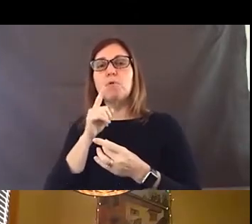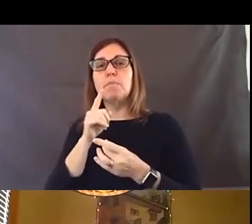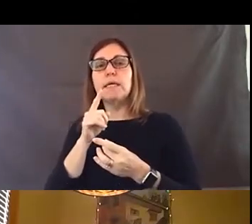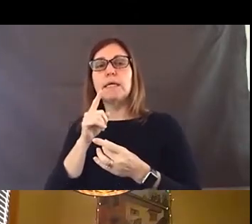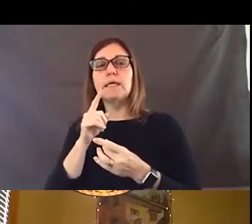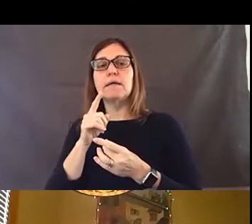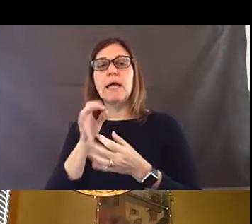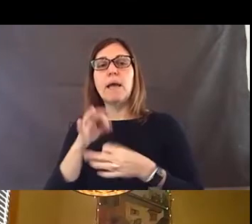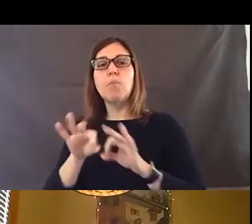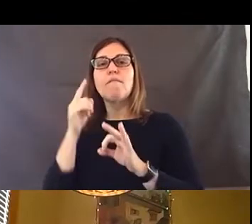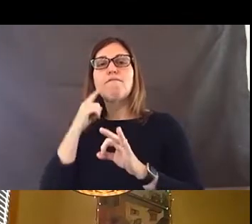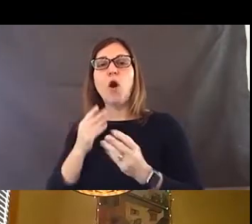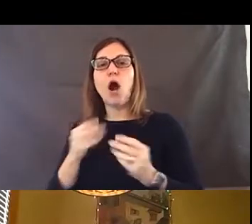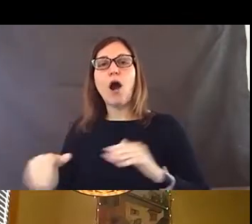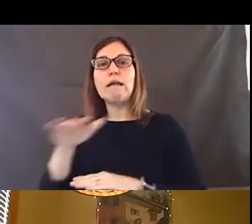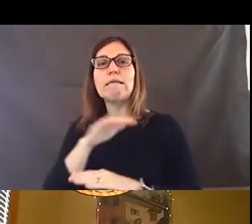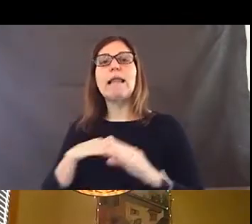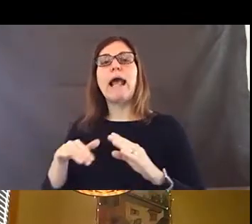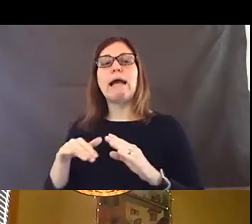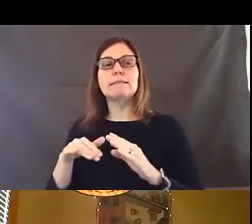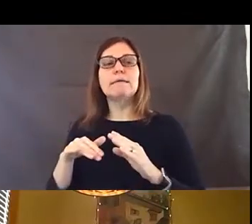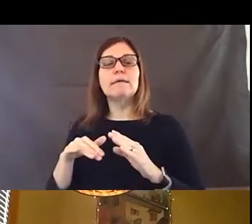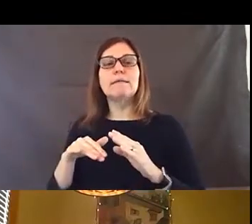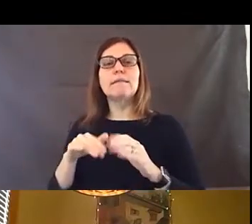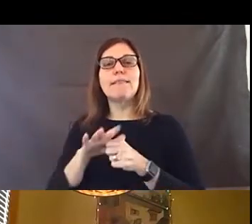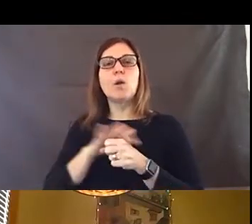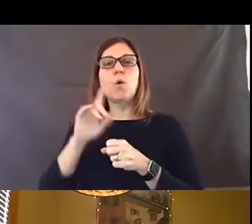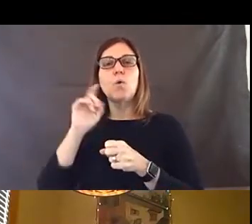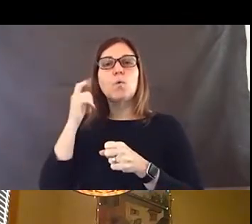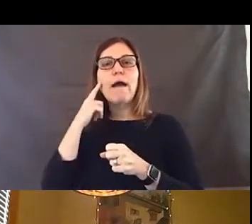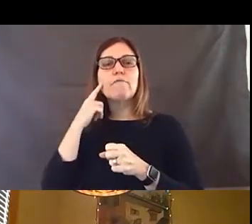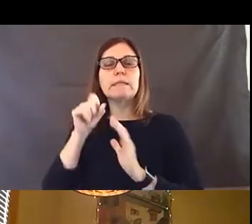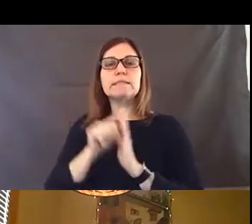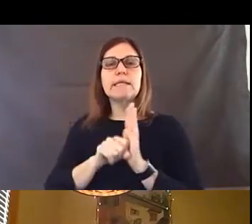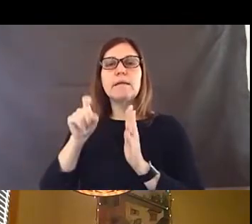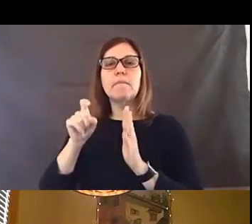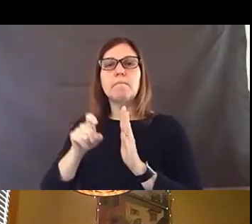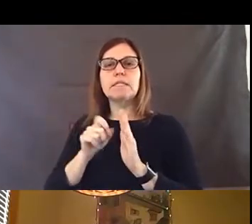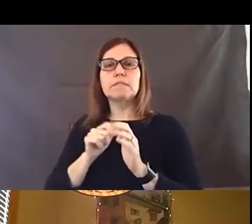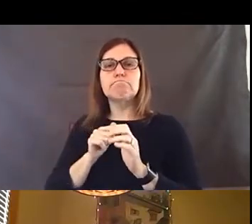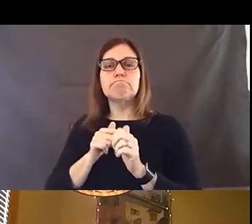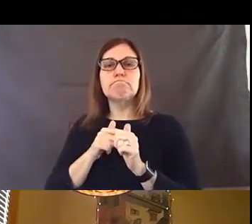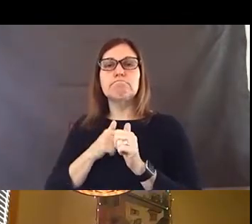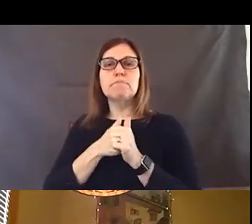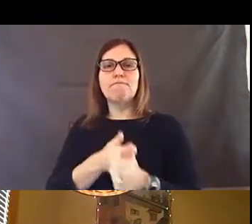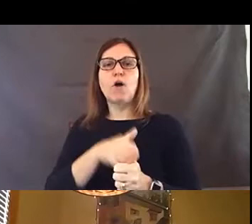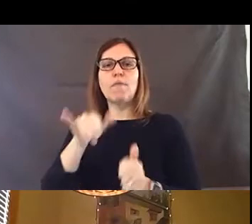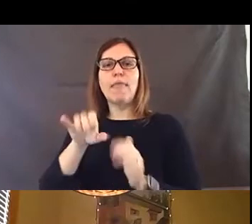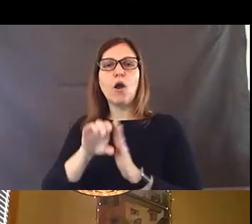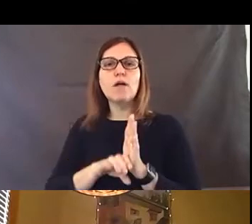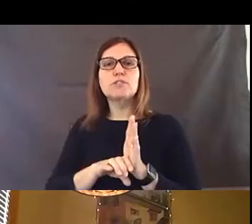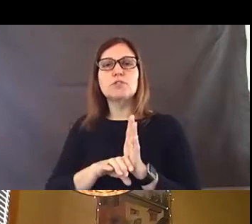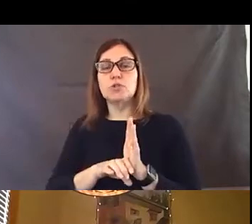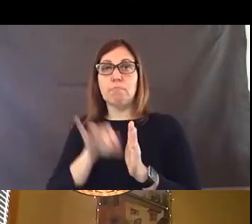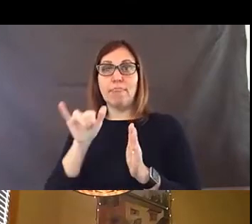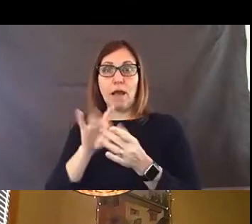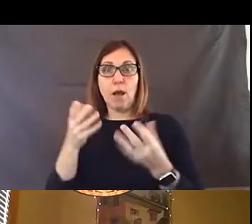municipalities and states must abide by that Constitution. And with that being said, I thank you for your time and I